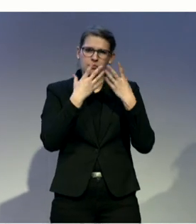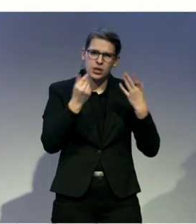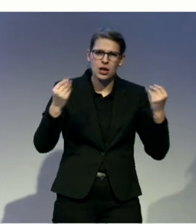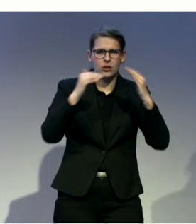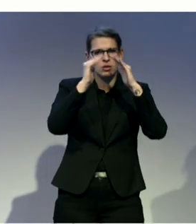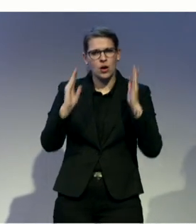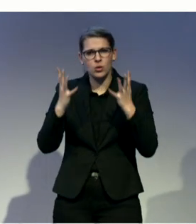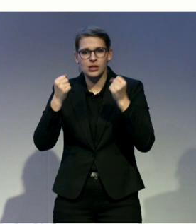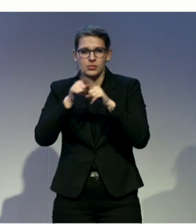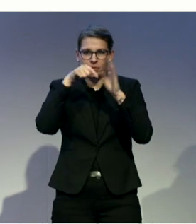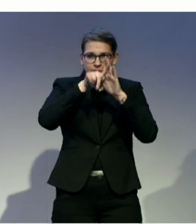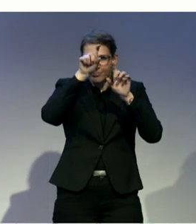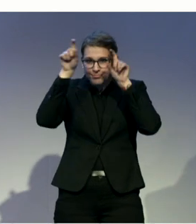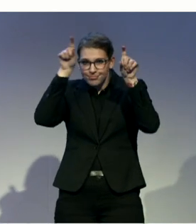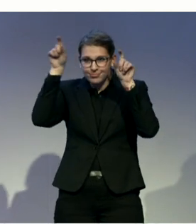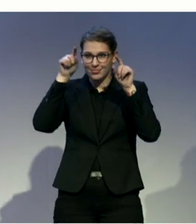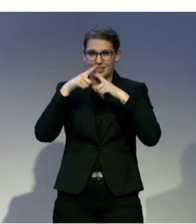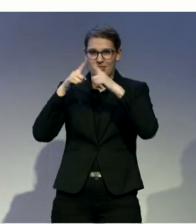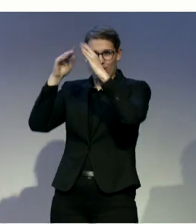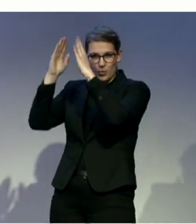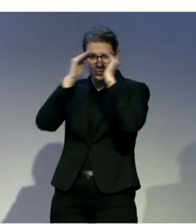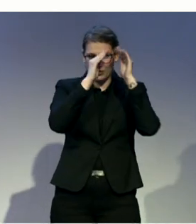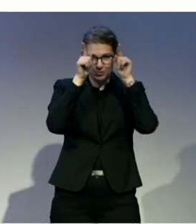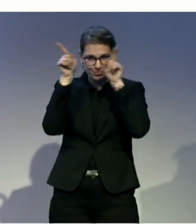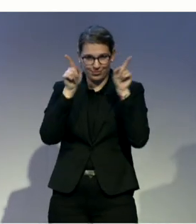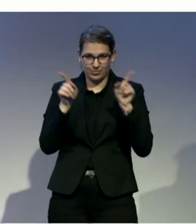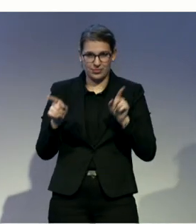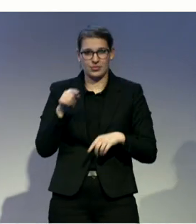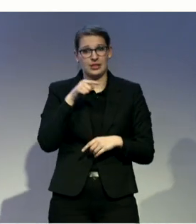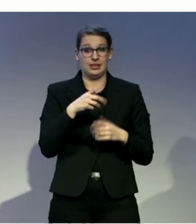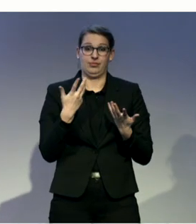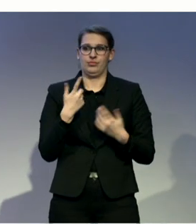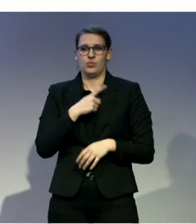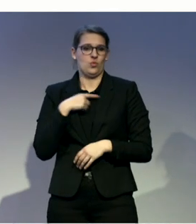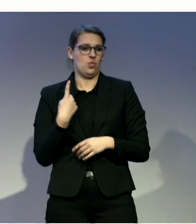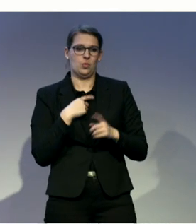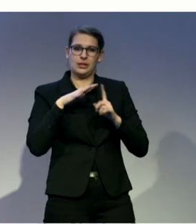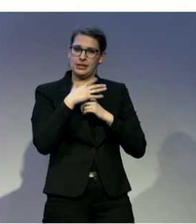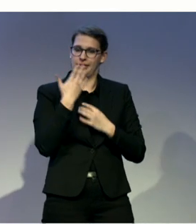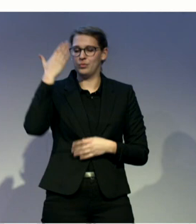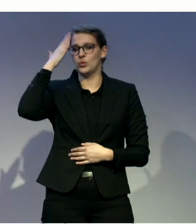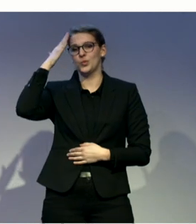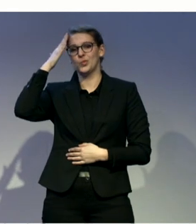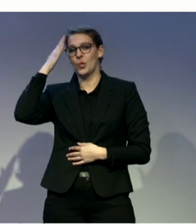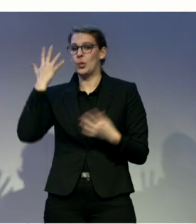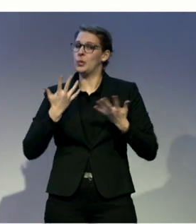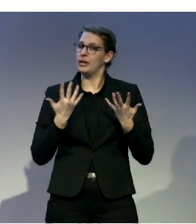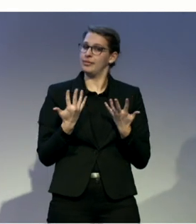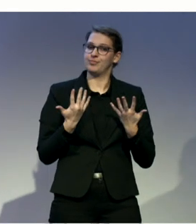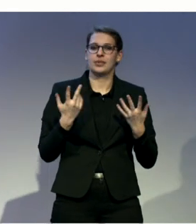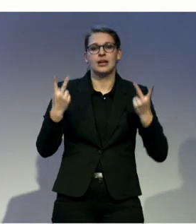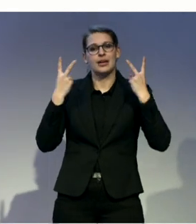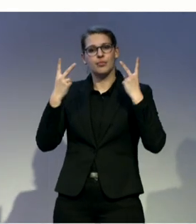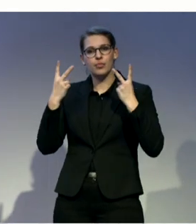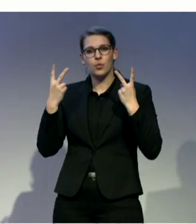our psychoanalytical team, we know that we should count psychological matching. And now not more